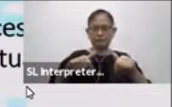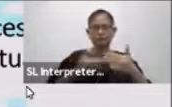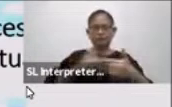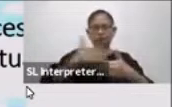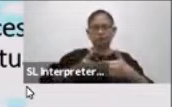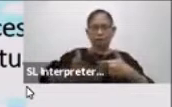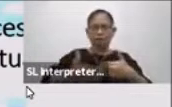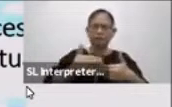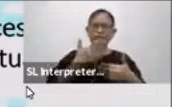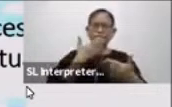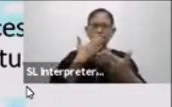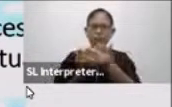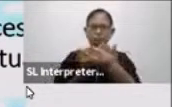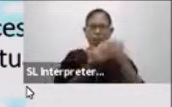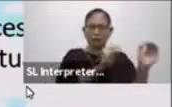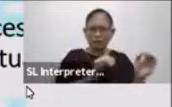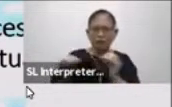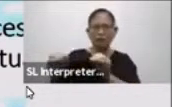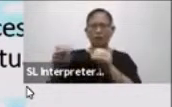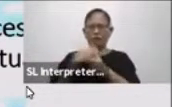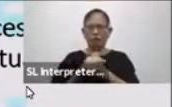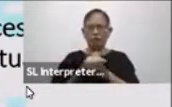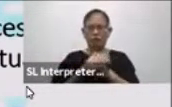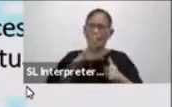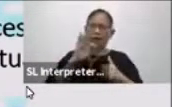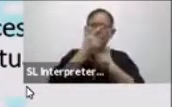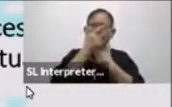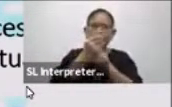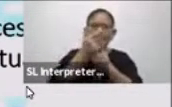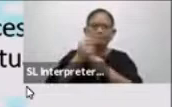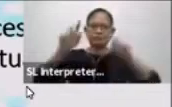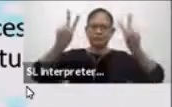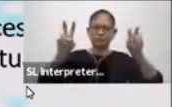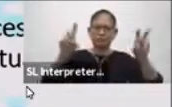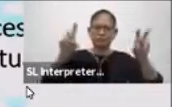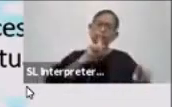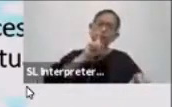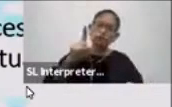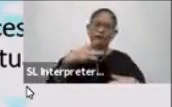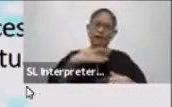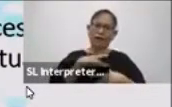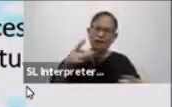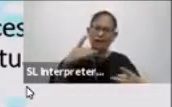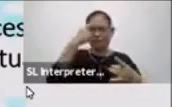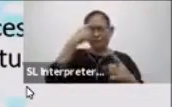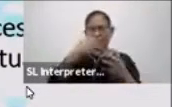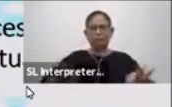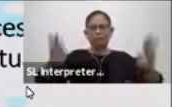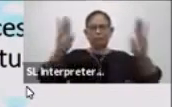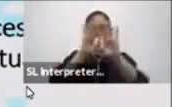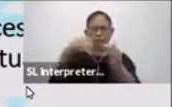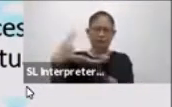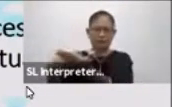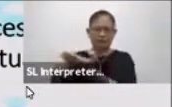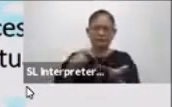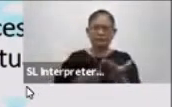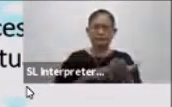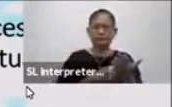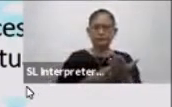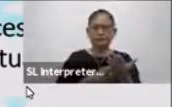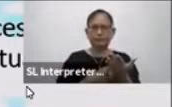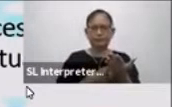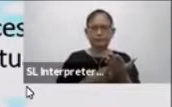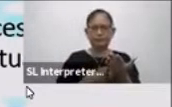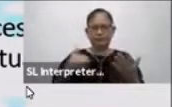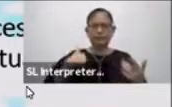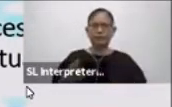well organized and has presented interesting topics, highlighted important discussion. And let me